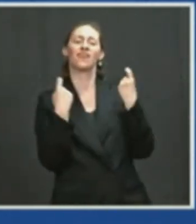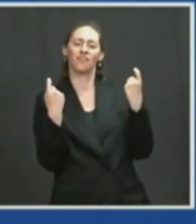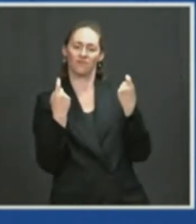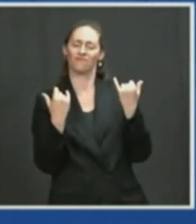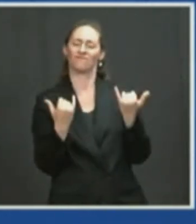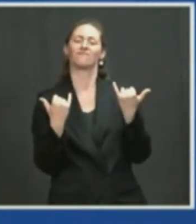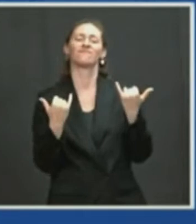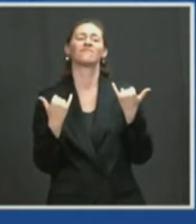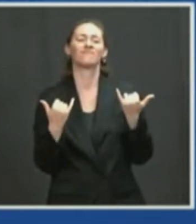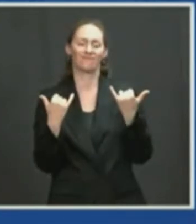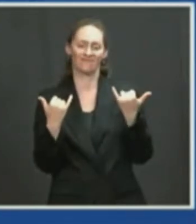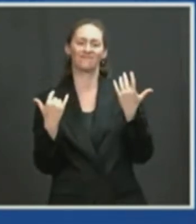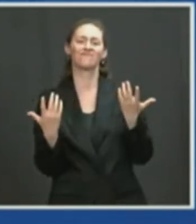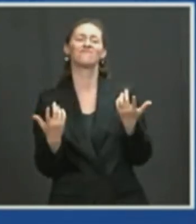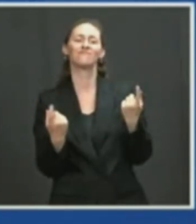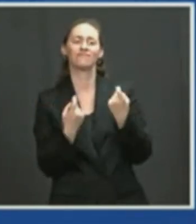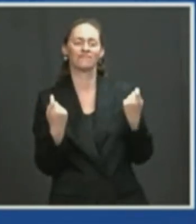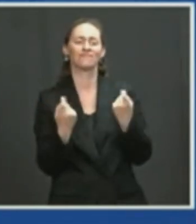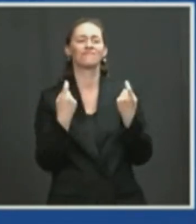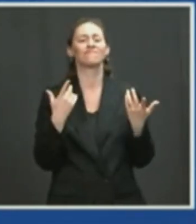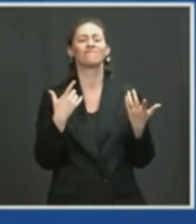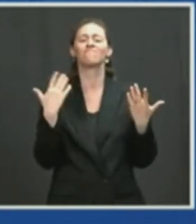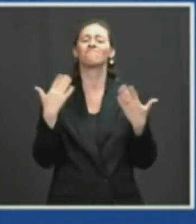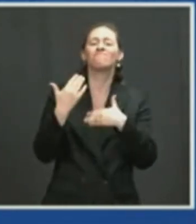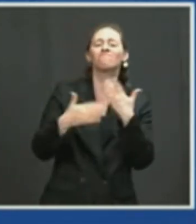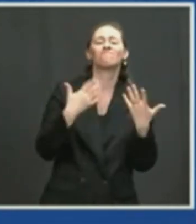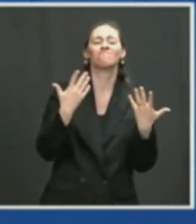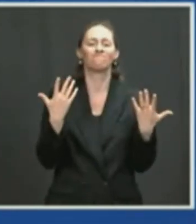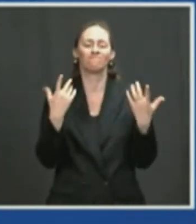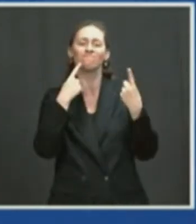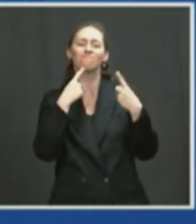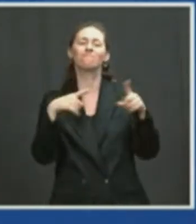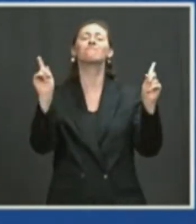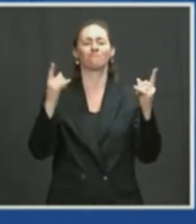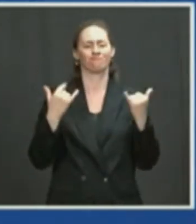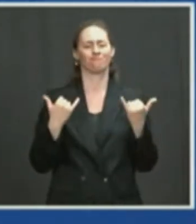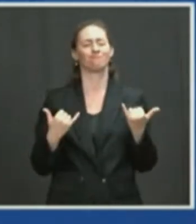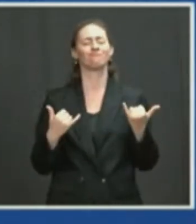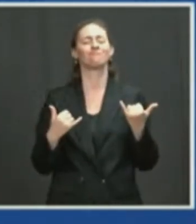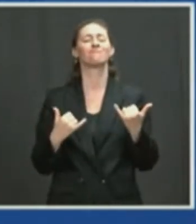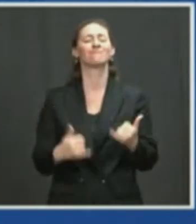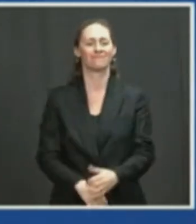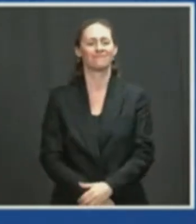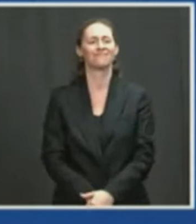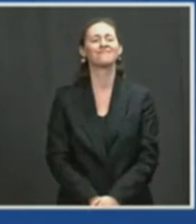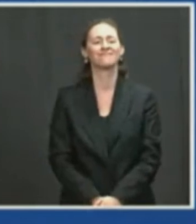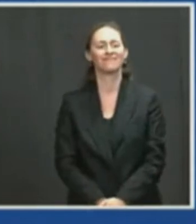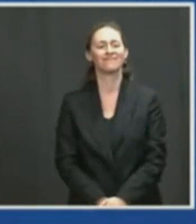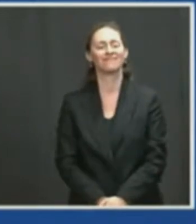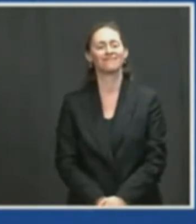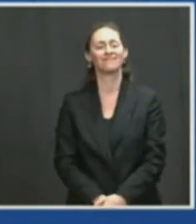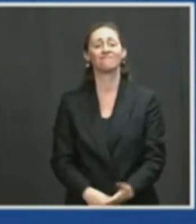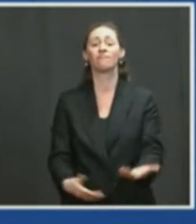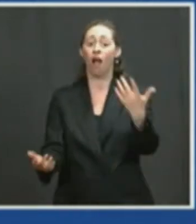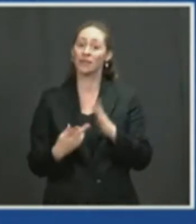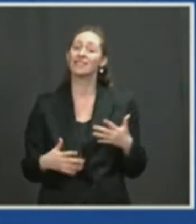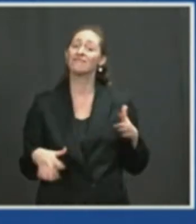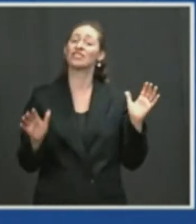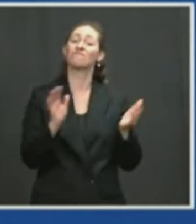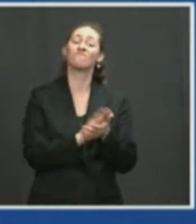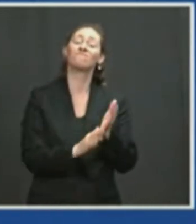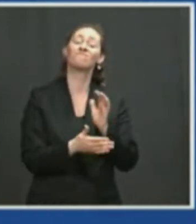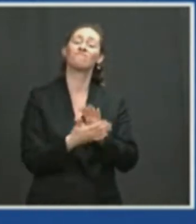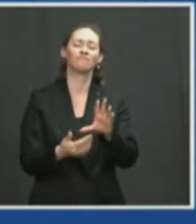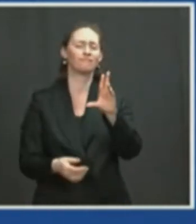laid. Because while our progress is undeniable, it is not assured. That's why I proposed the American Jobs